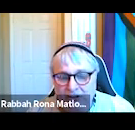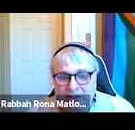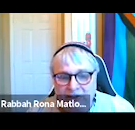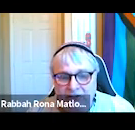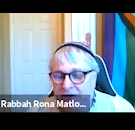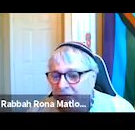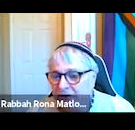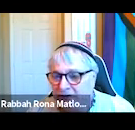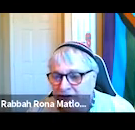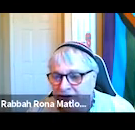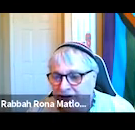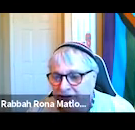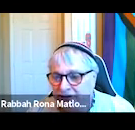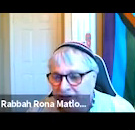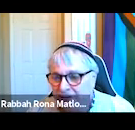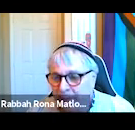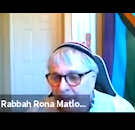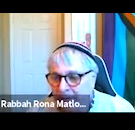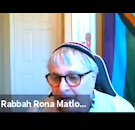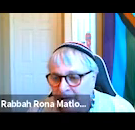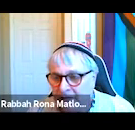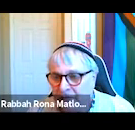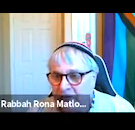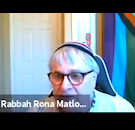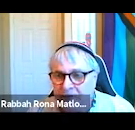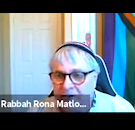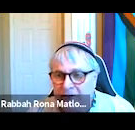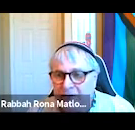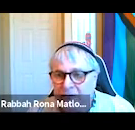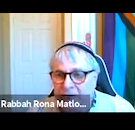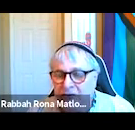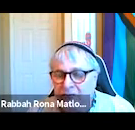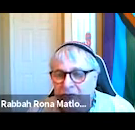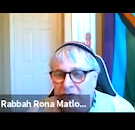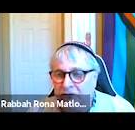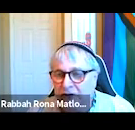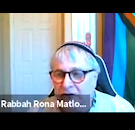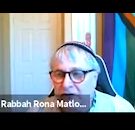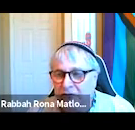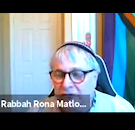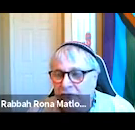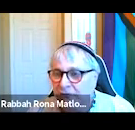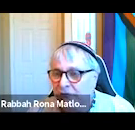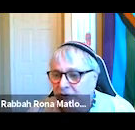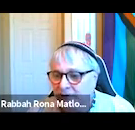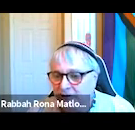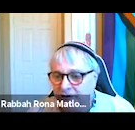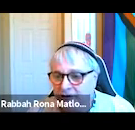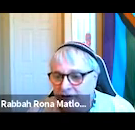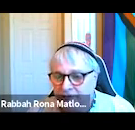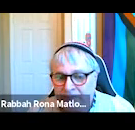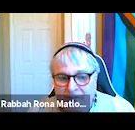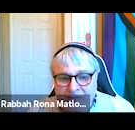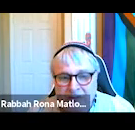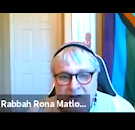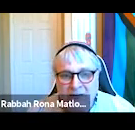are claiming developmental challenges. And I actually expected that number to be much higher, which we'll talk about